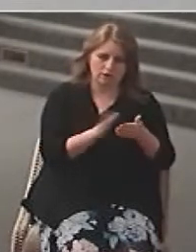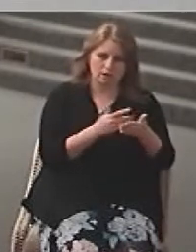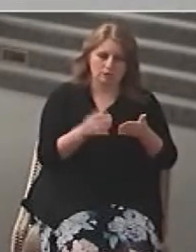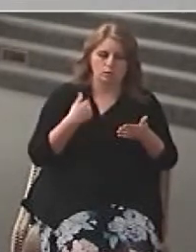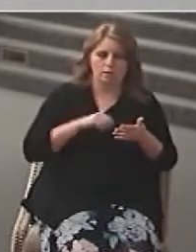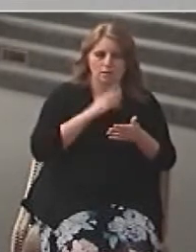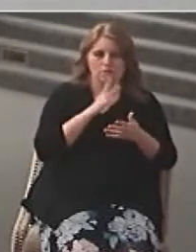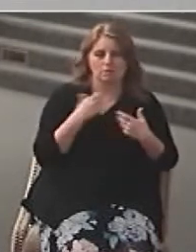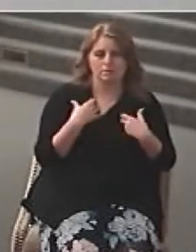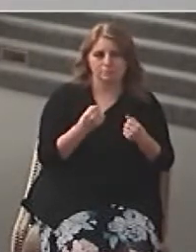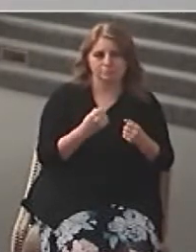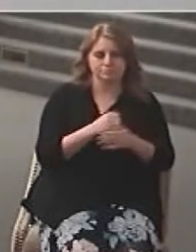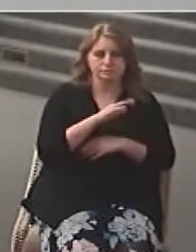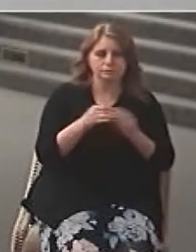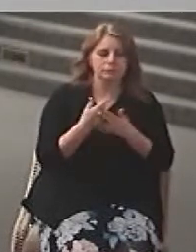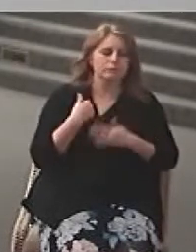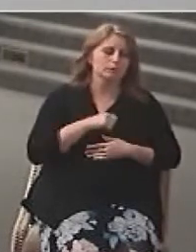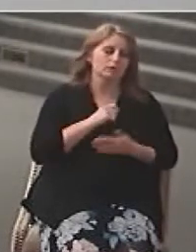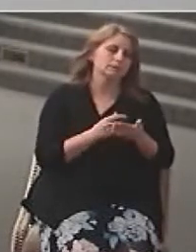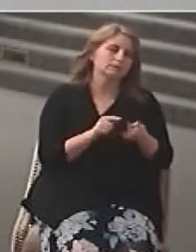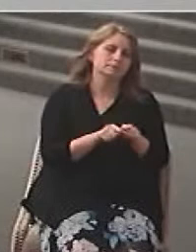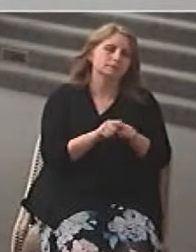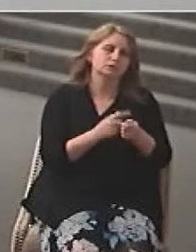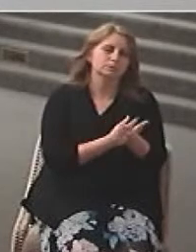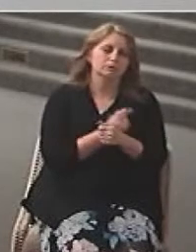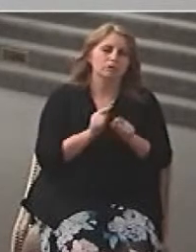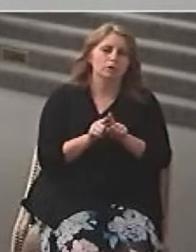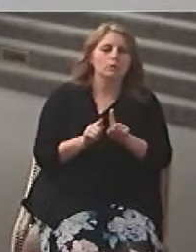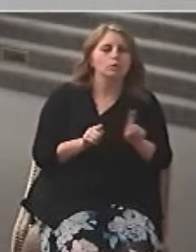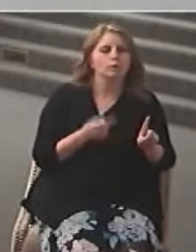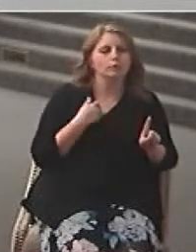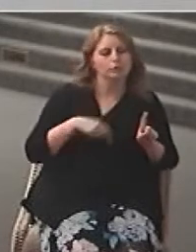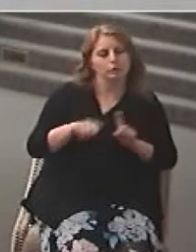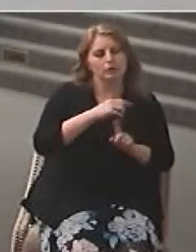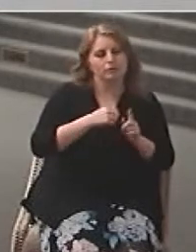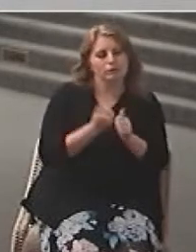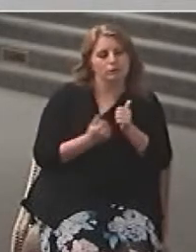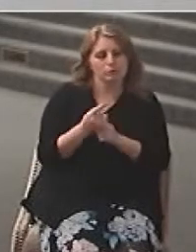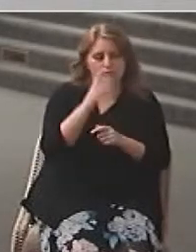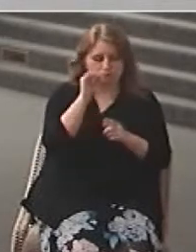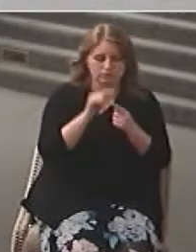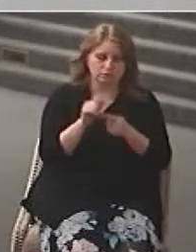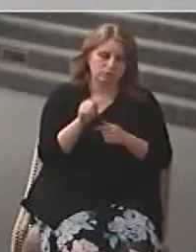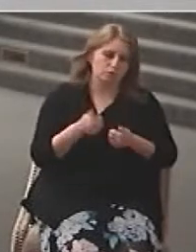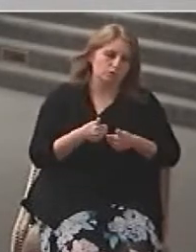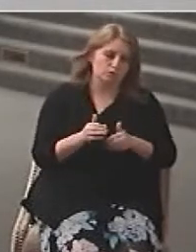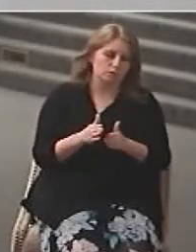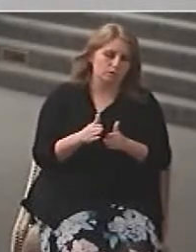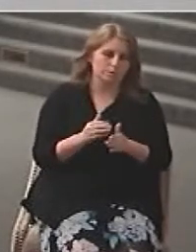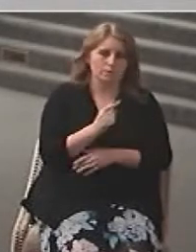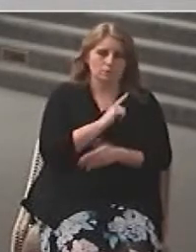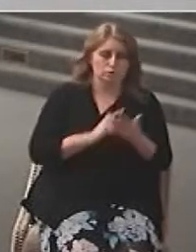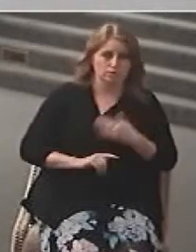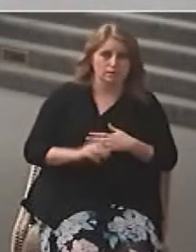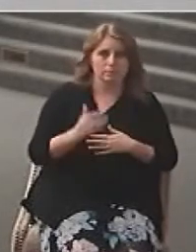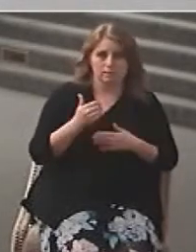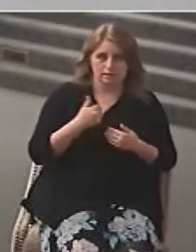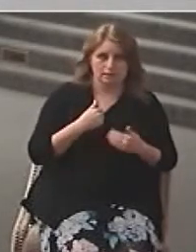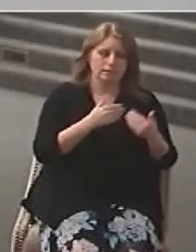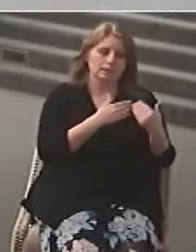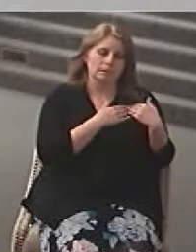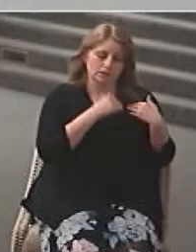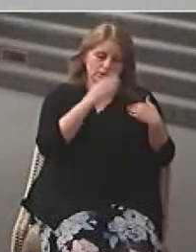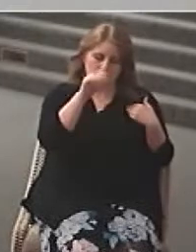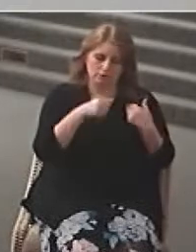we like sheep have gone astray. We have turned every one to his own way, and the Lord hath laid on